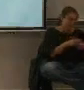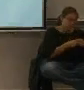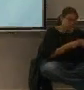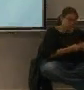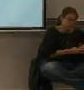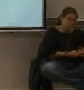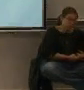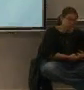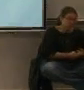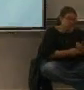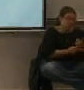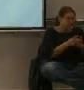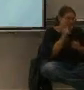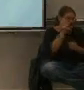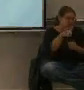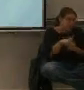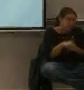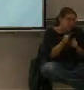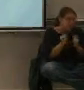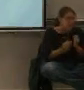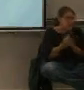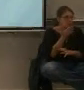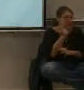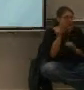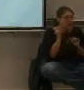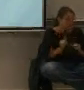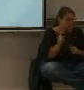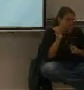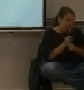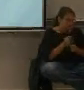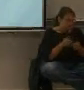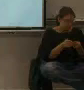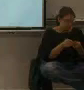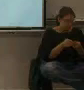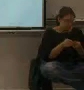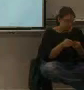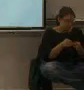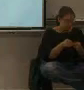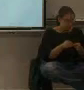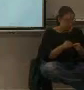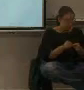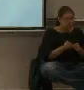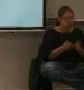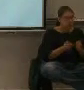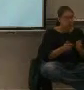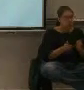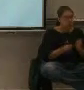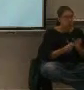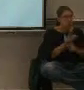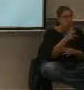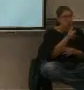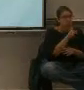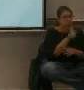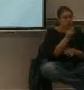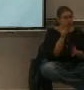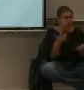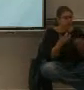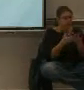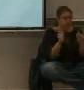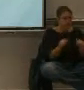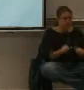away and save it for a later day, you can grow better, right? So the growth rate does not match the potential uptake